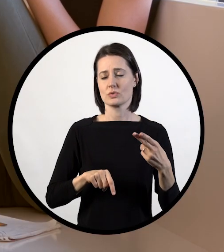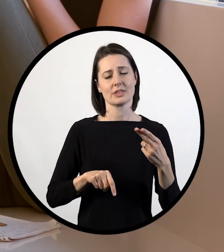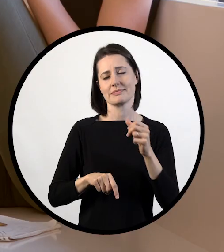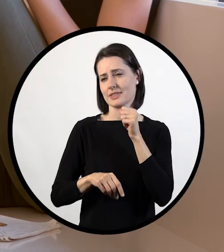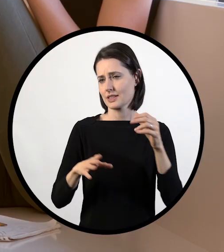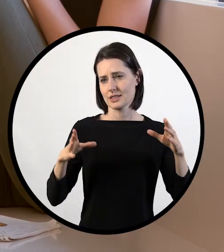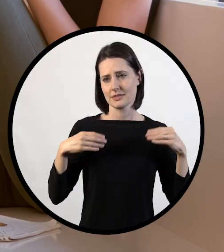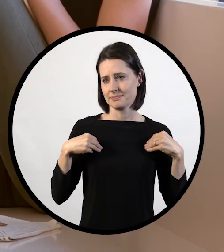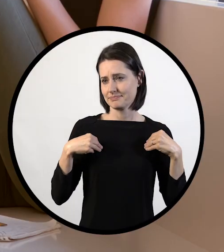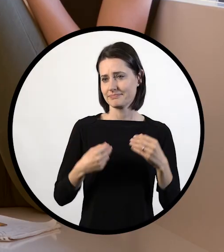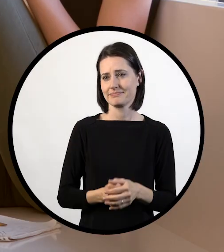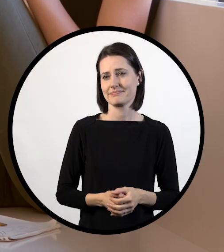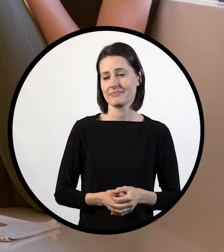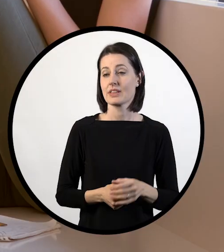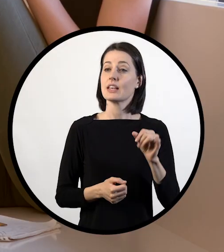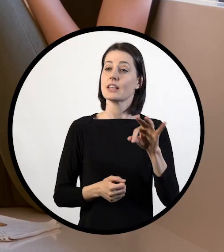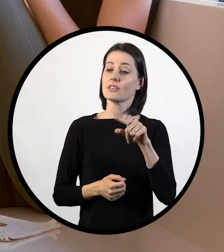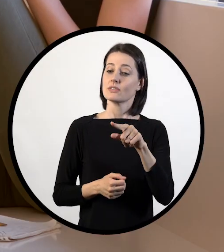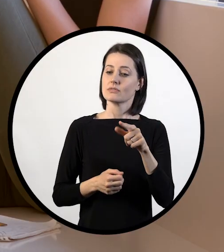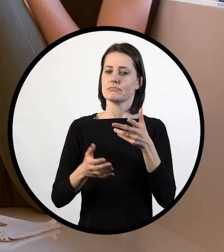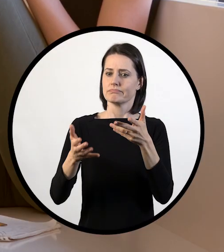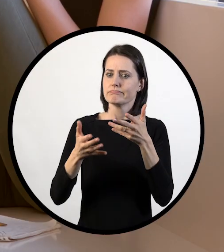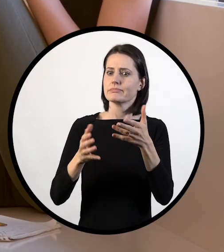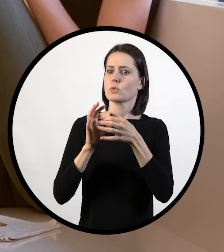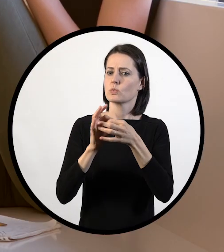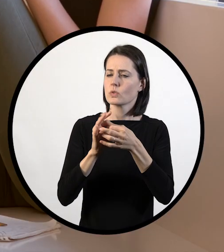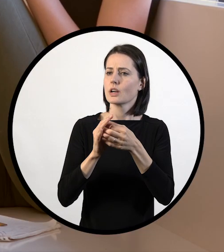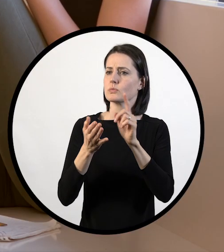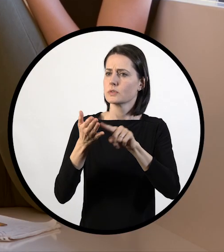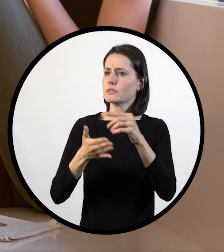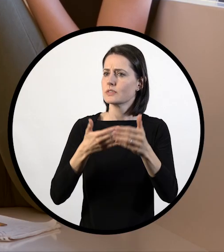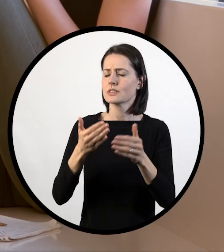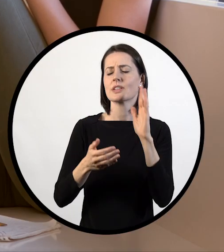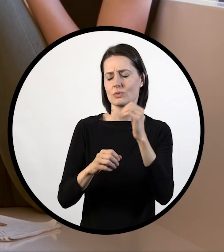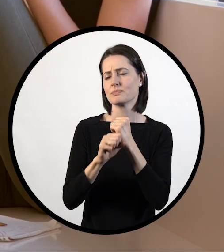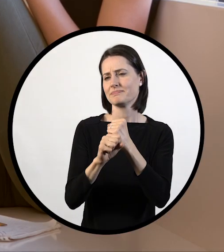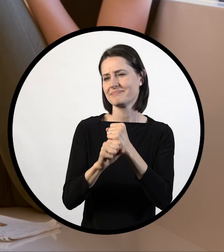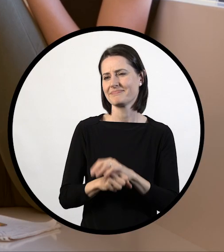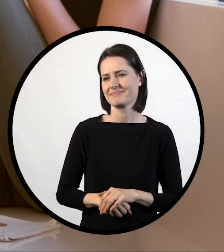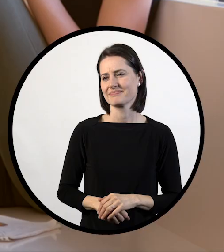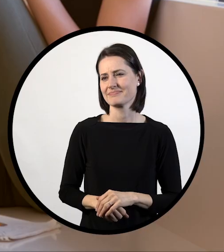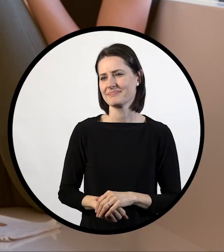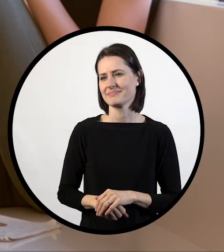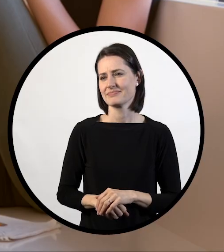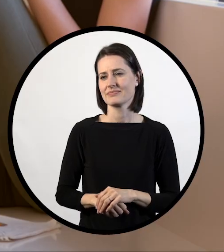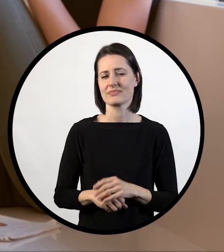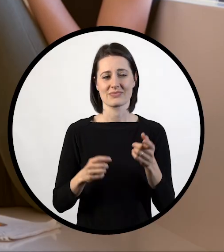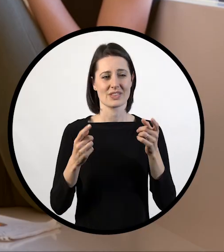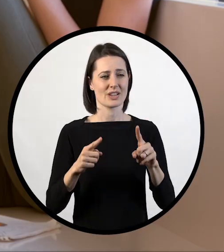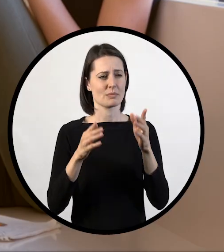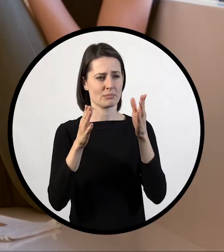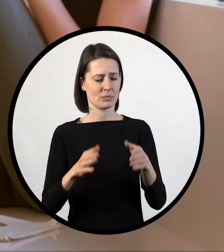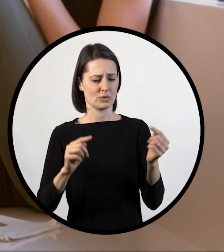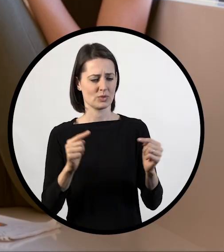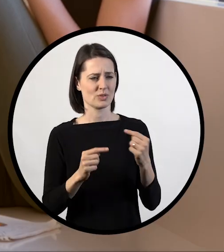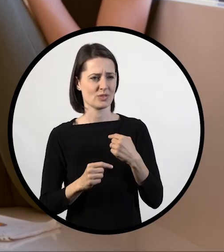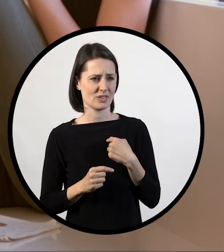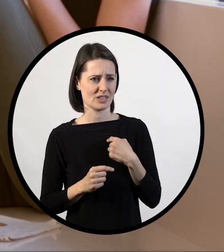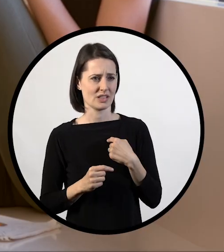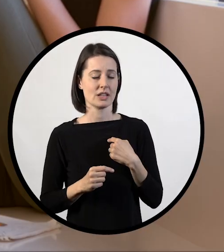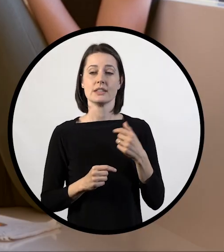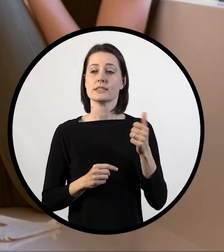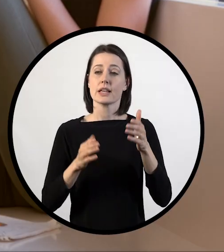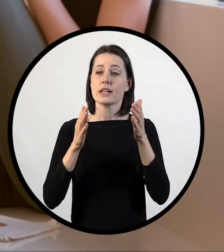not tolerated. If you are cooperating with an investigation, you will be protected. What will happen to the person that hurt